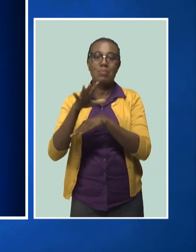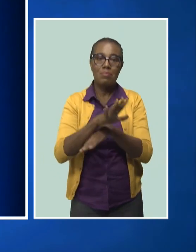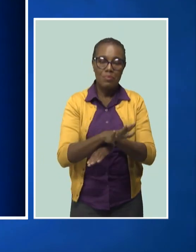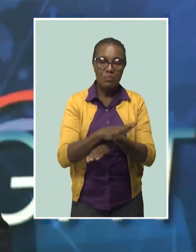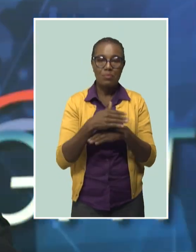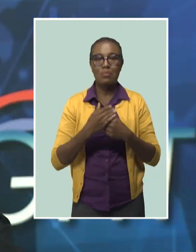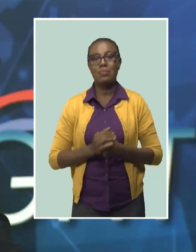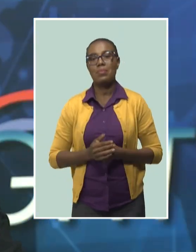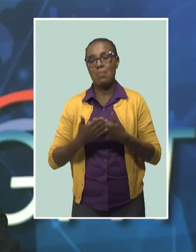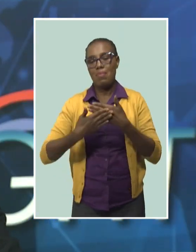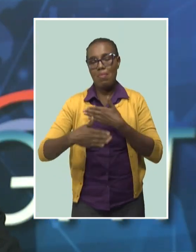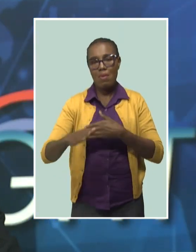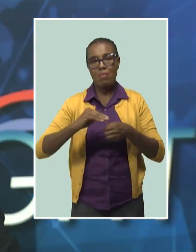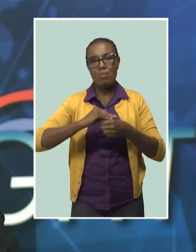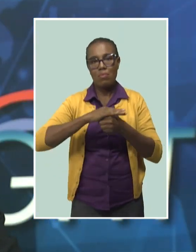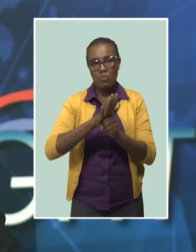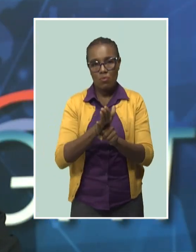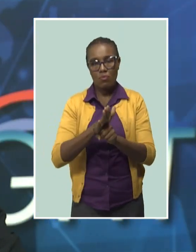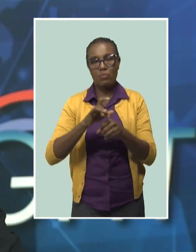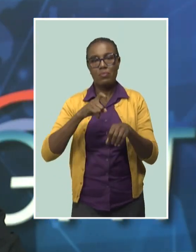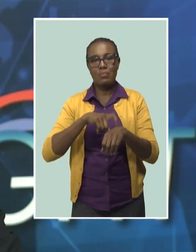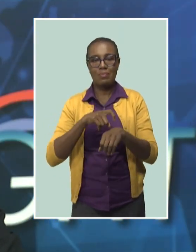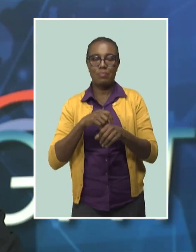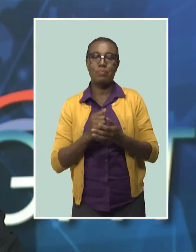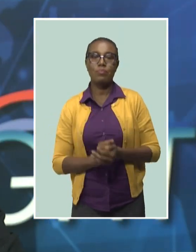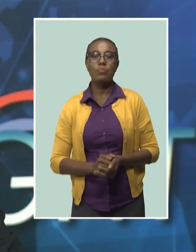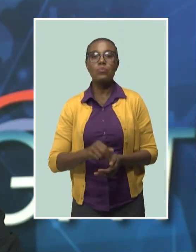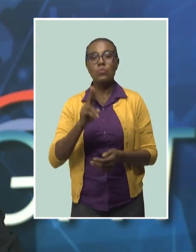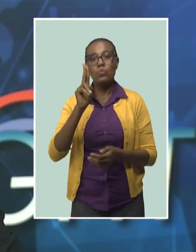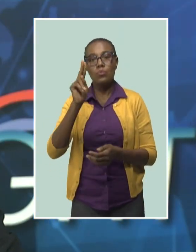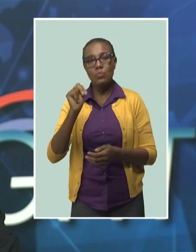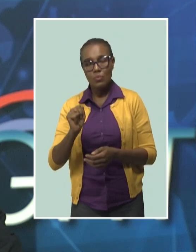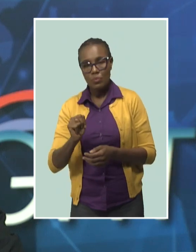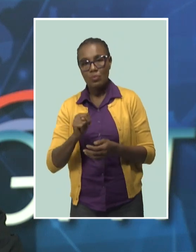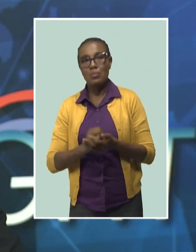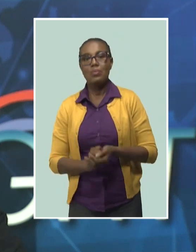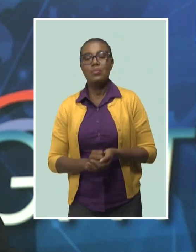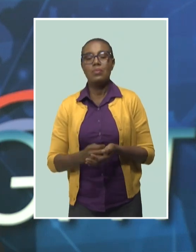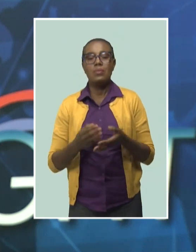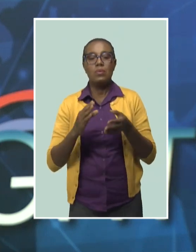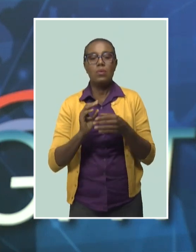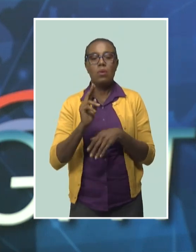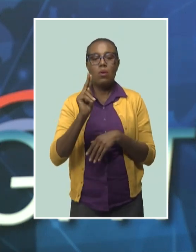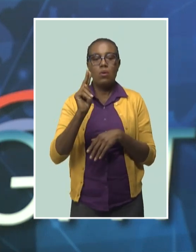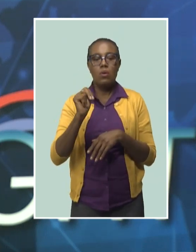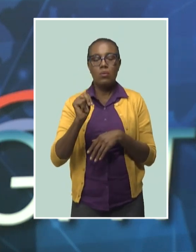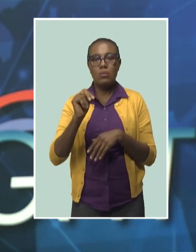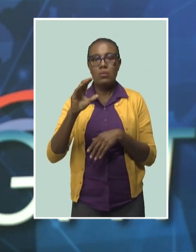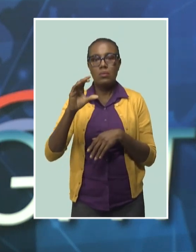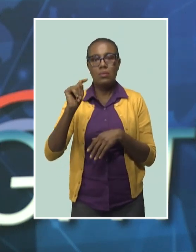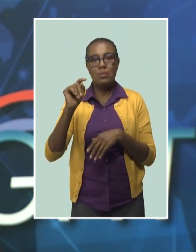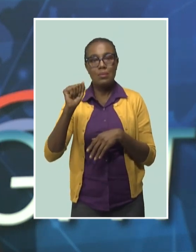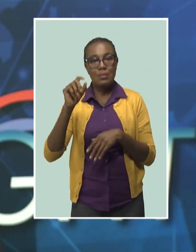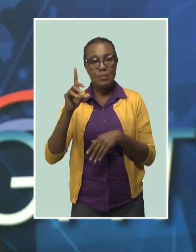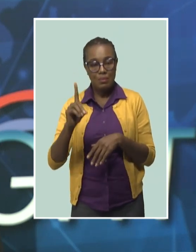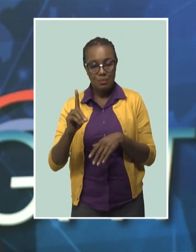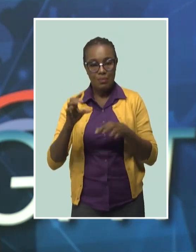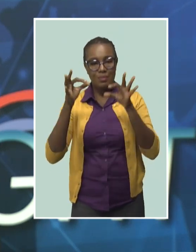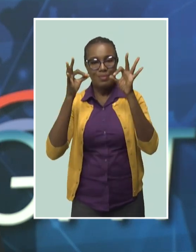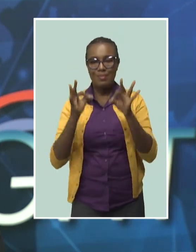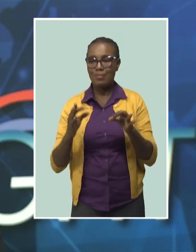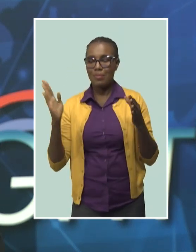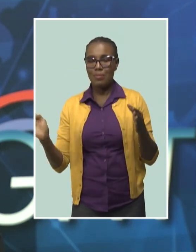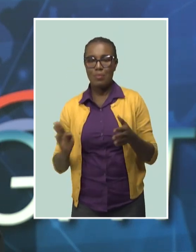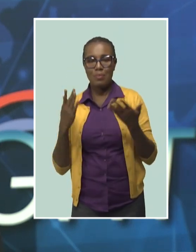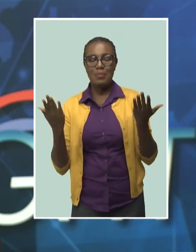period. The United Nations Conference on Trade and Development, UNCTAD, has chosen Barbados to host the forum, which is the first